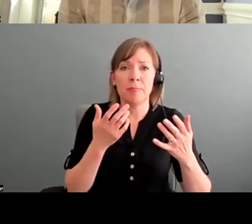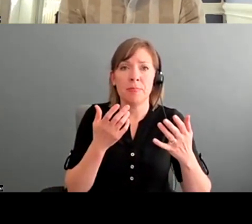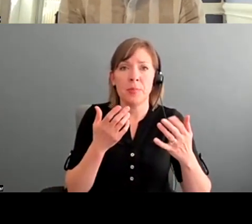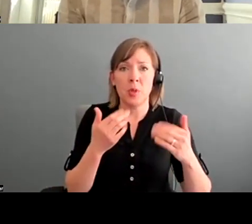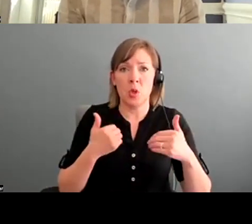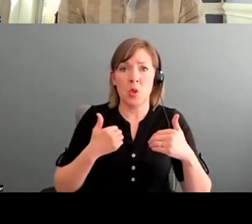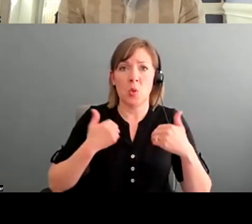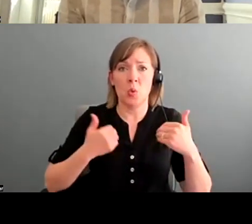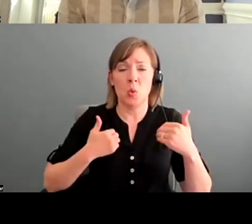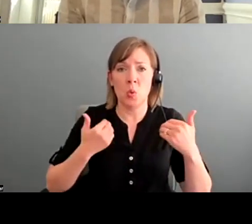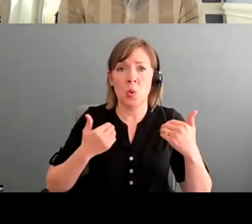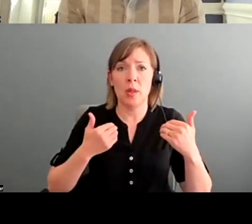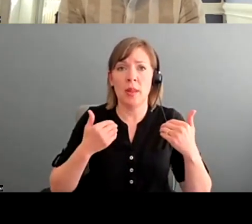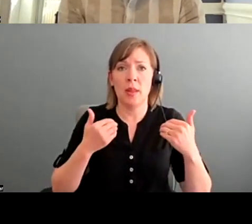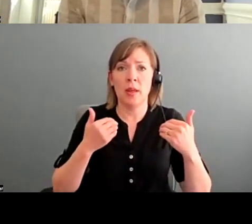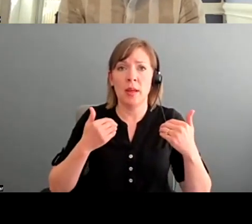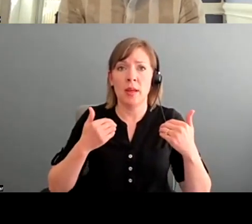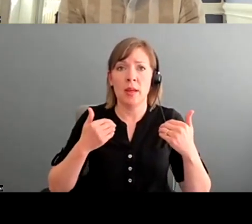youth